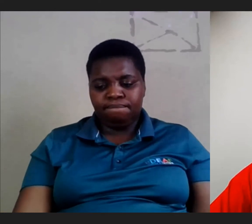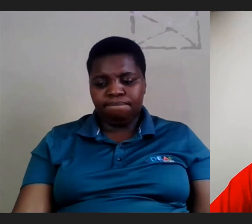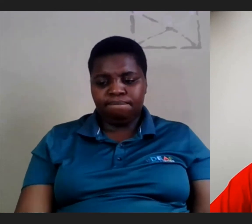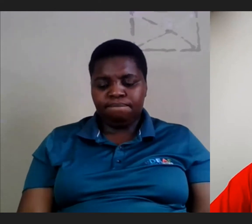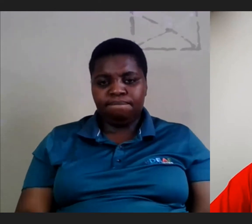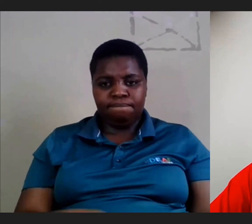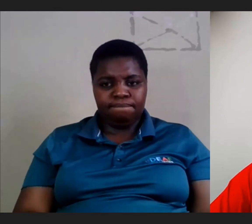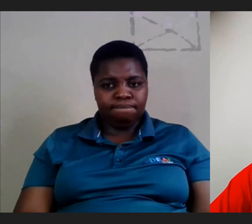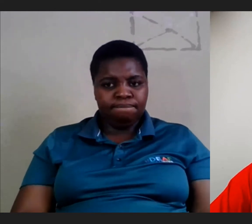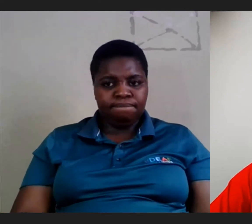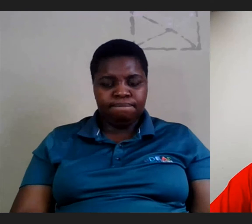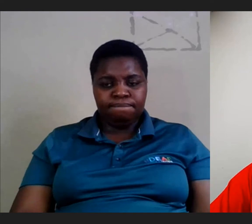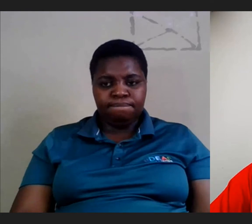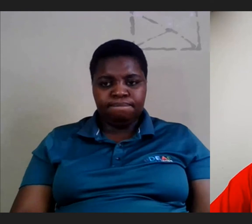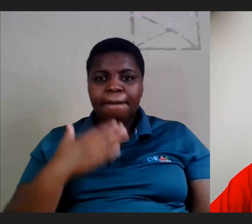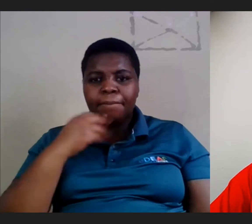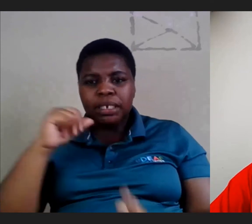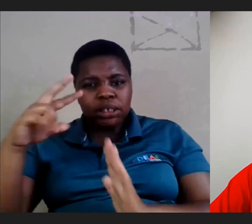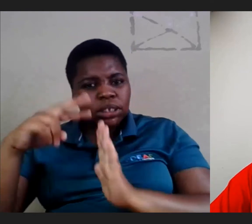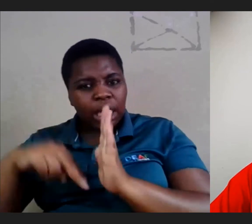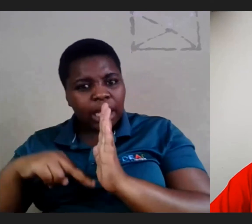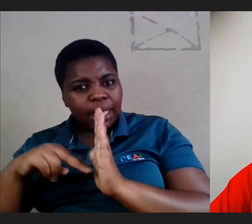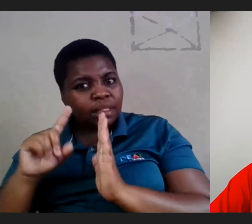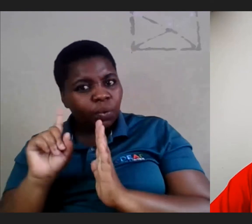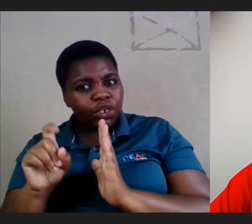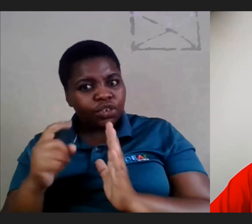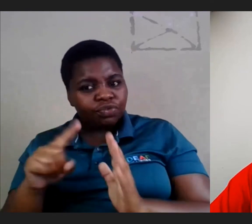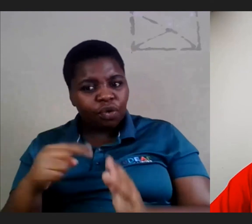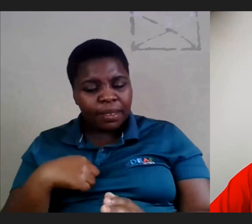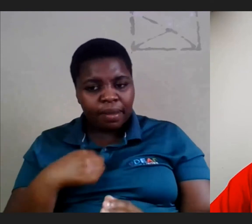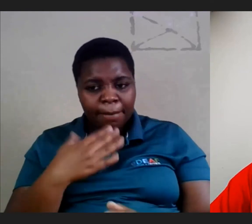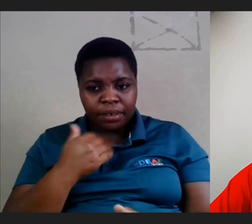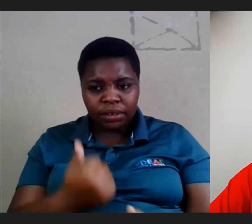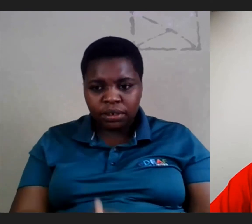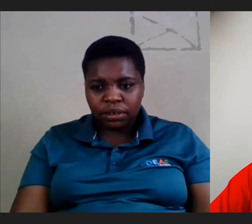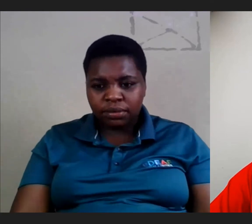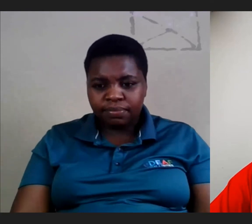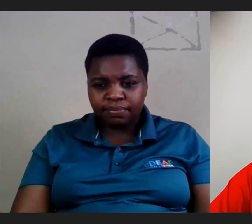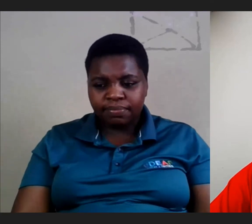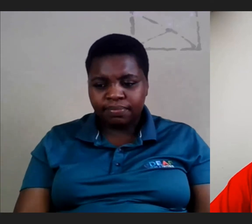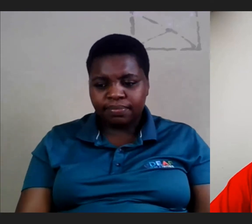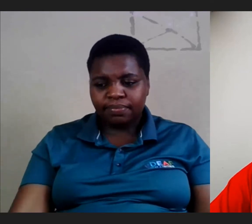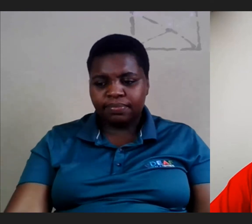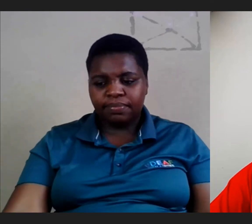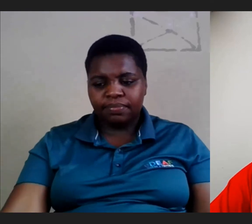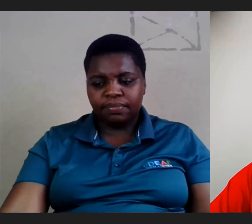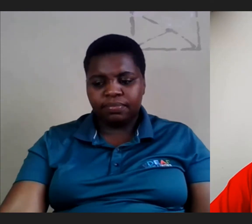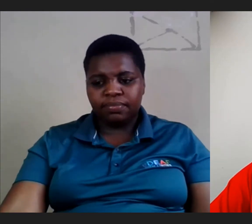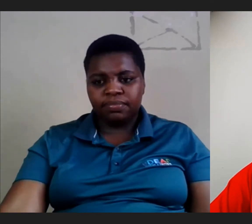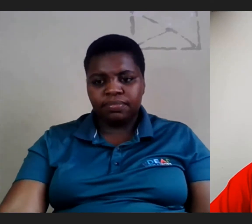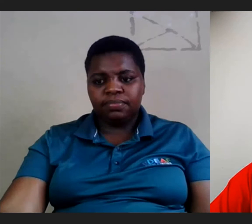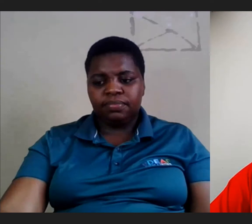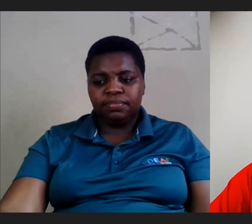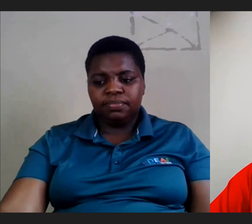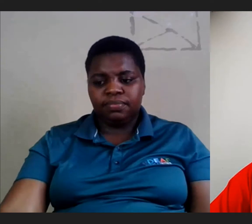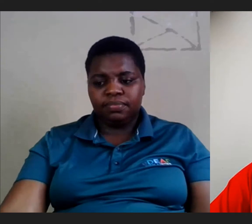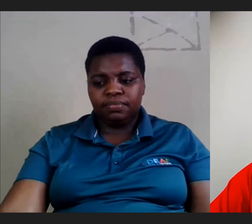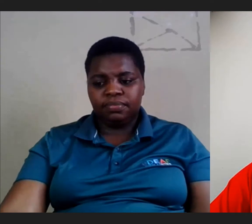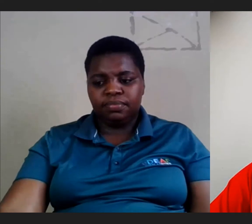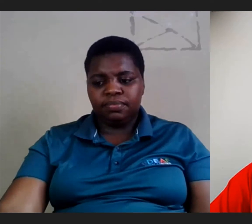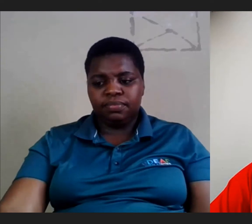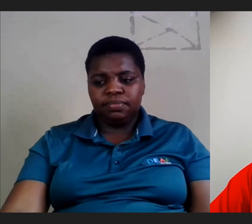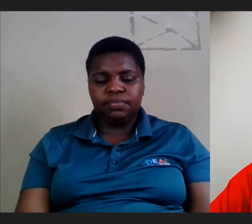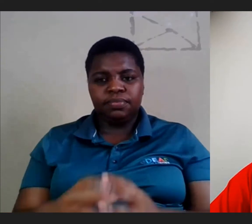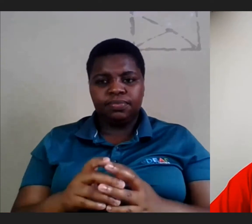Please read out the questions for me. They have their hand up, so they would have to unmute themselves. Please